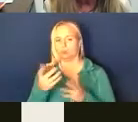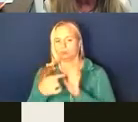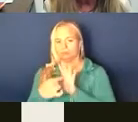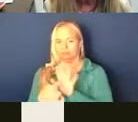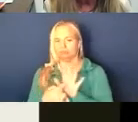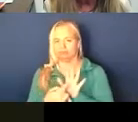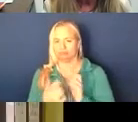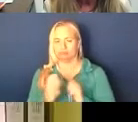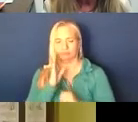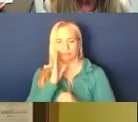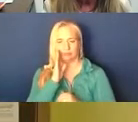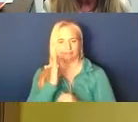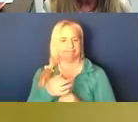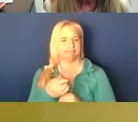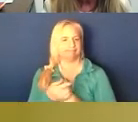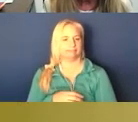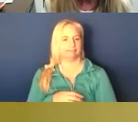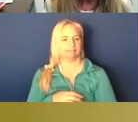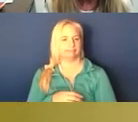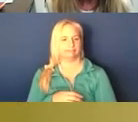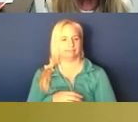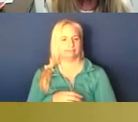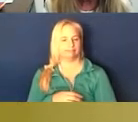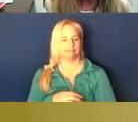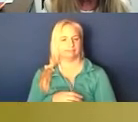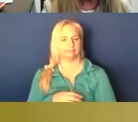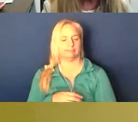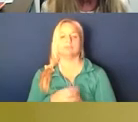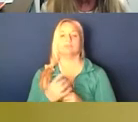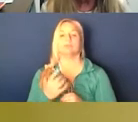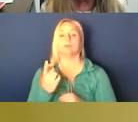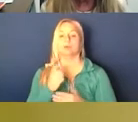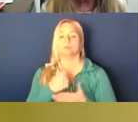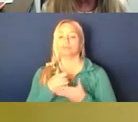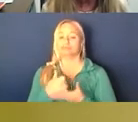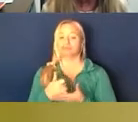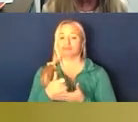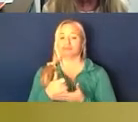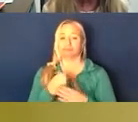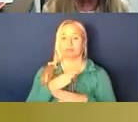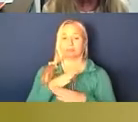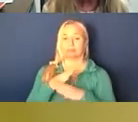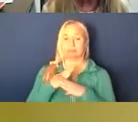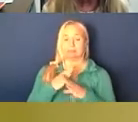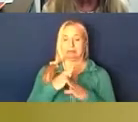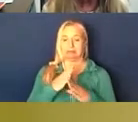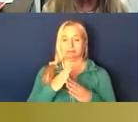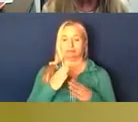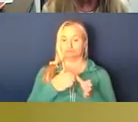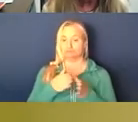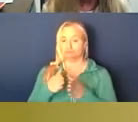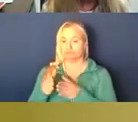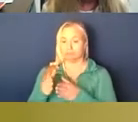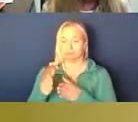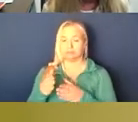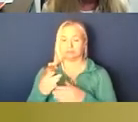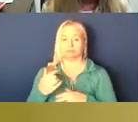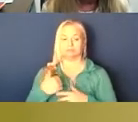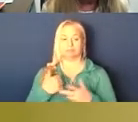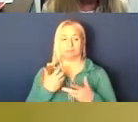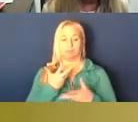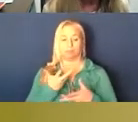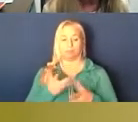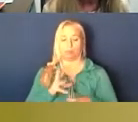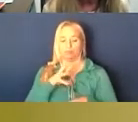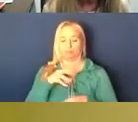slides. Next slide. So one of the intervention and the preventative strategies that I was part of